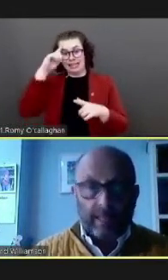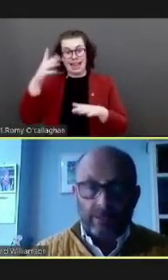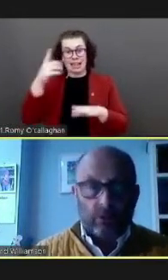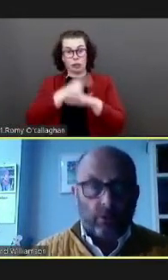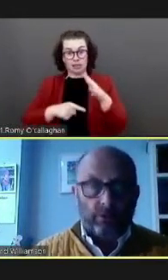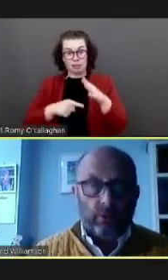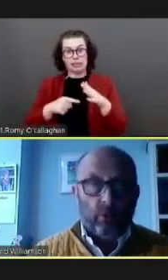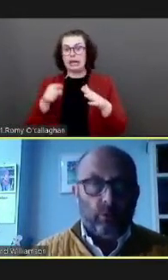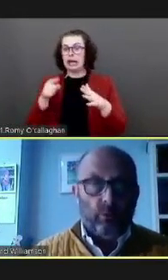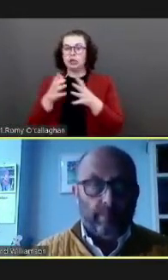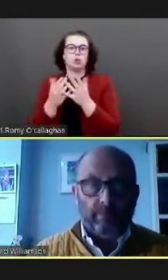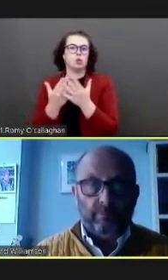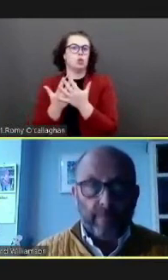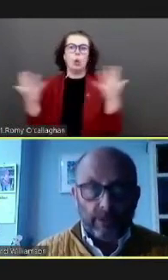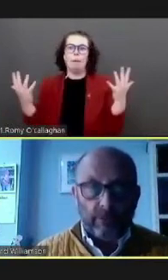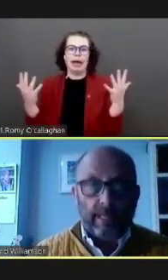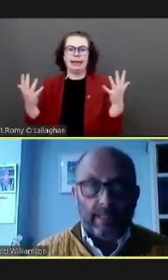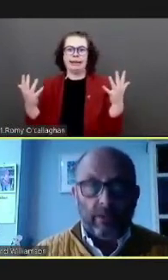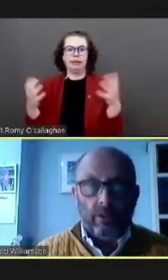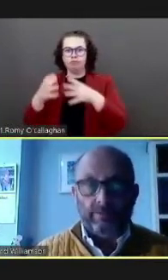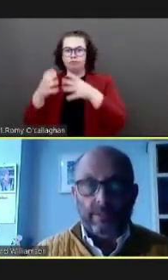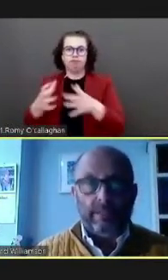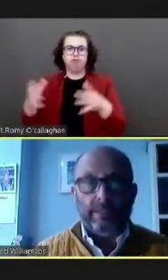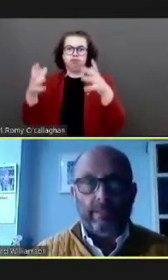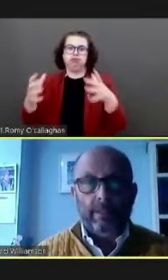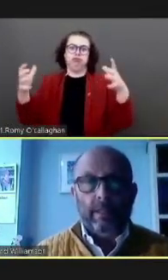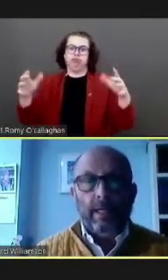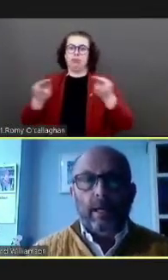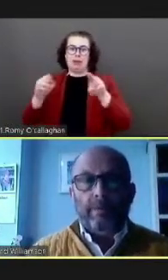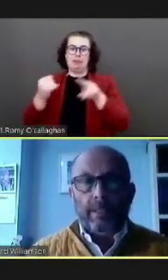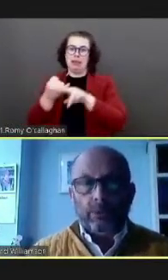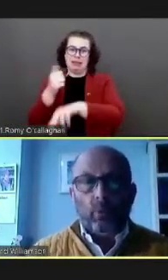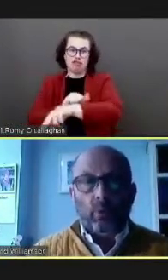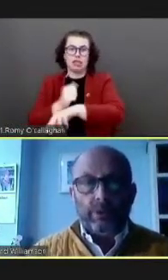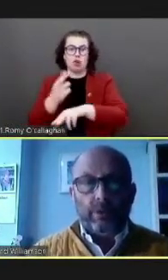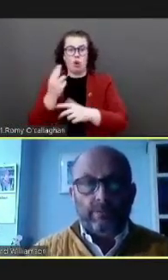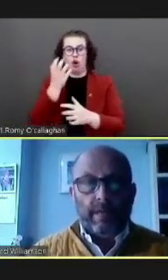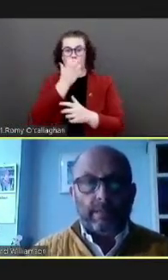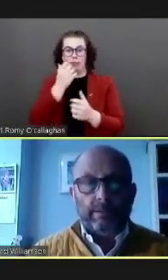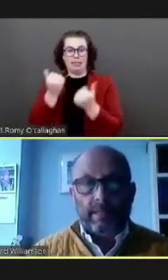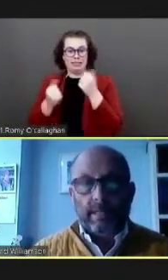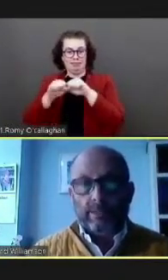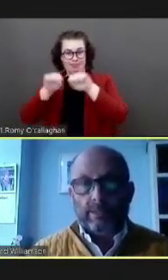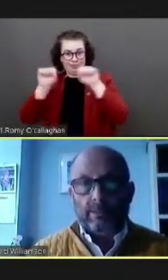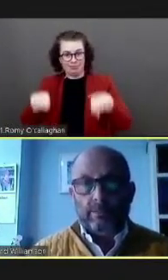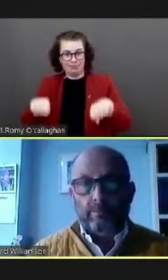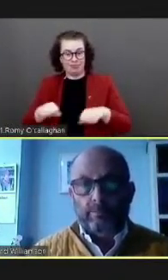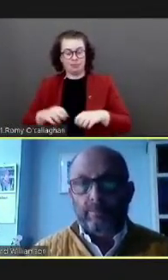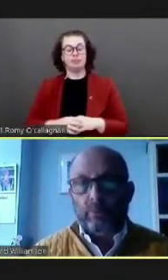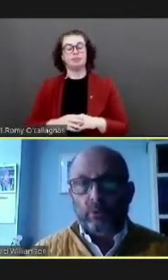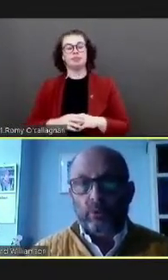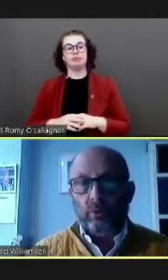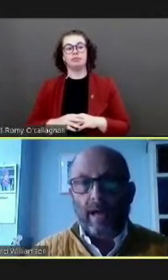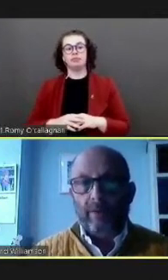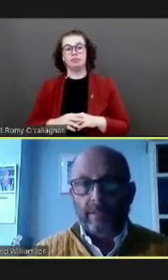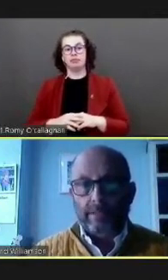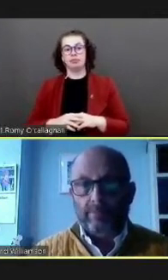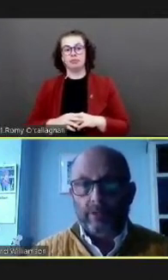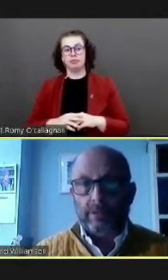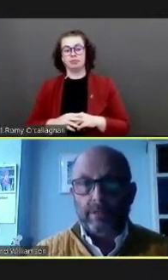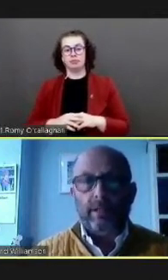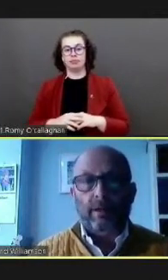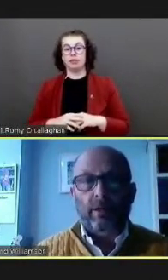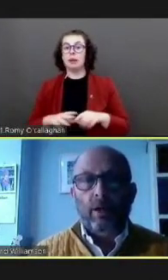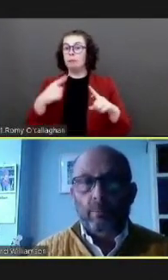And that's gone through, people have mentioned that in lots of detail. There's also the fact that people who have